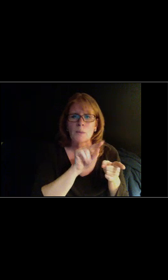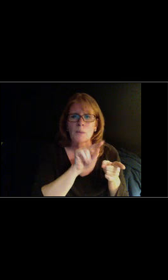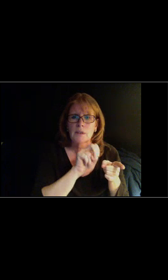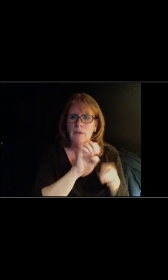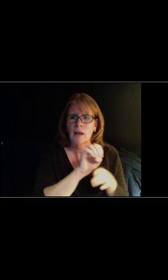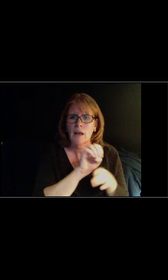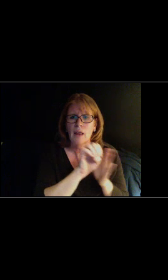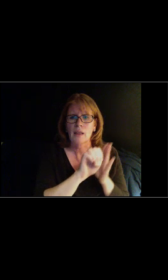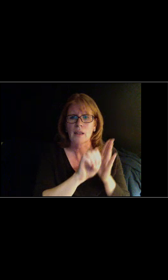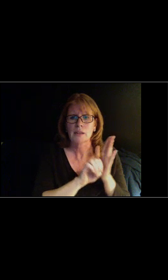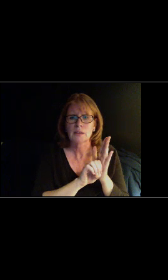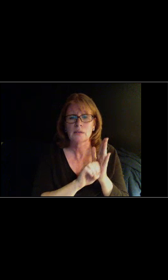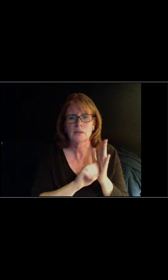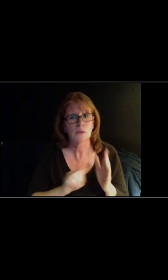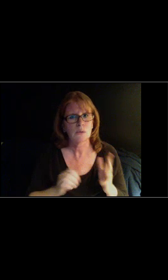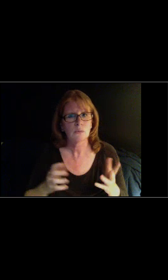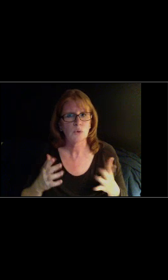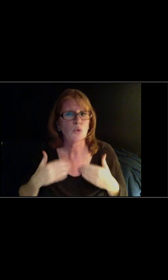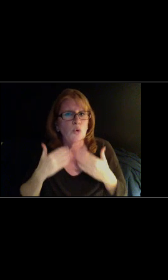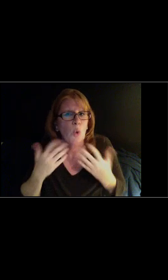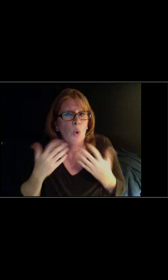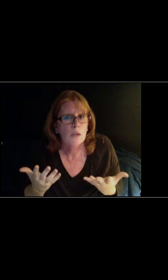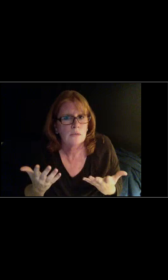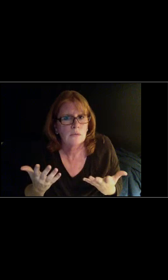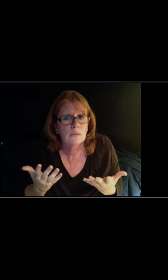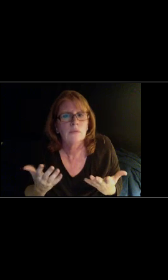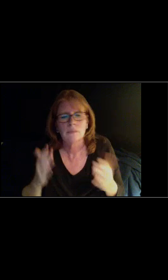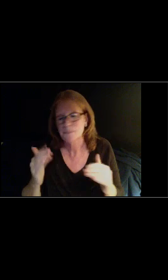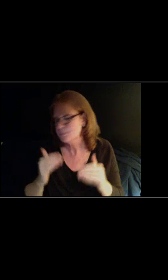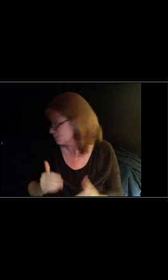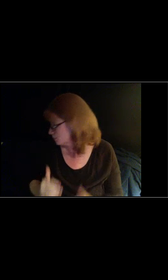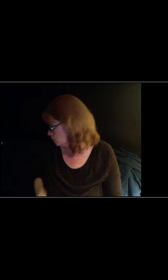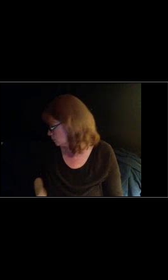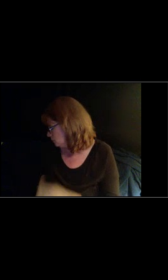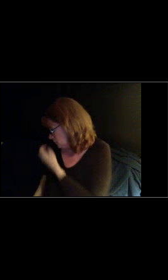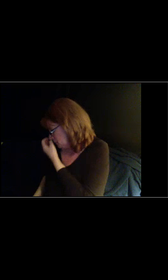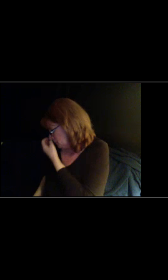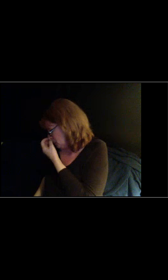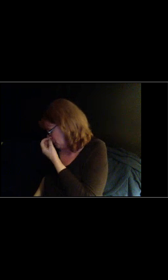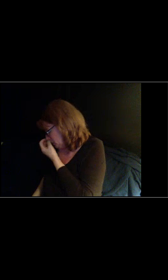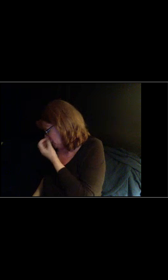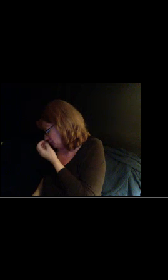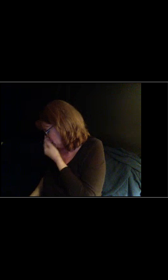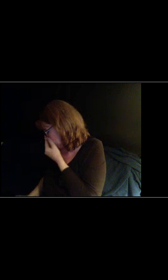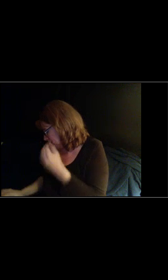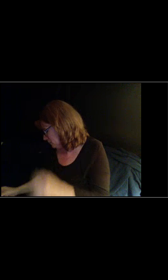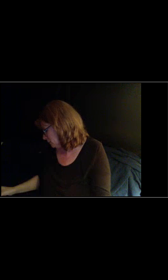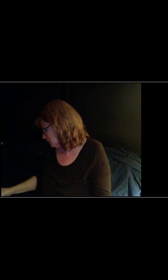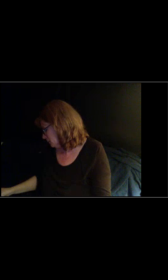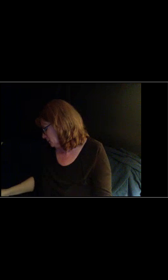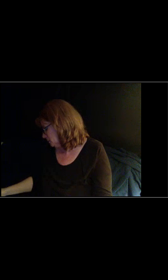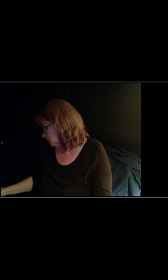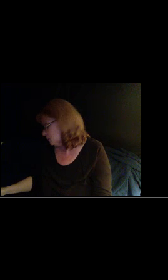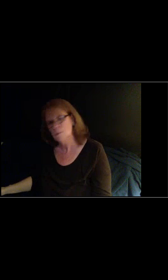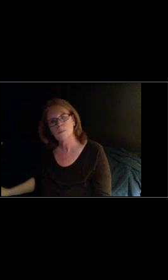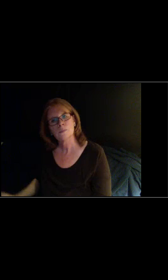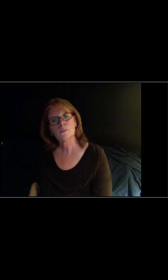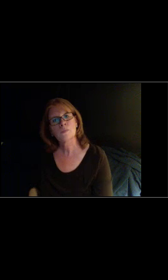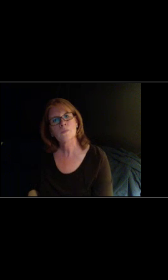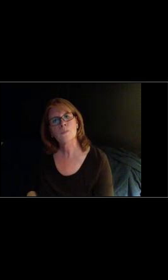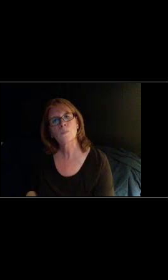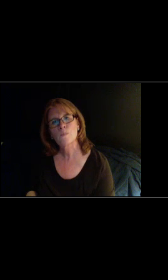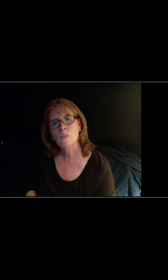it's very different when we use it in descriptive ethics versus normative ethics. And so what? Let's talk